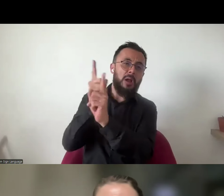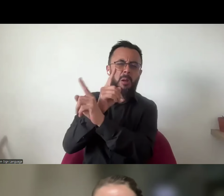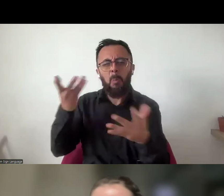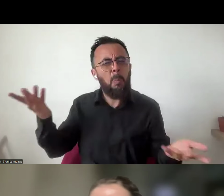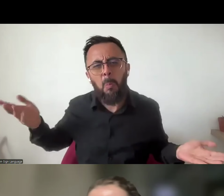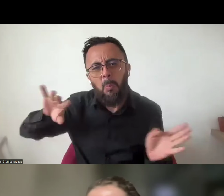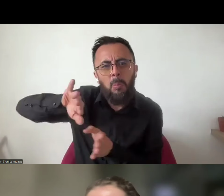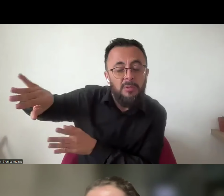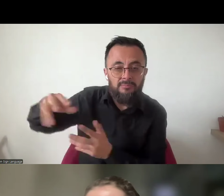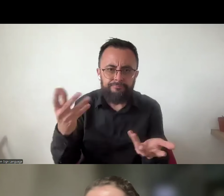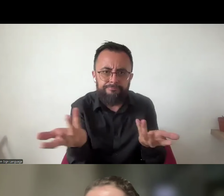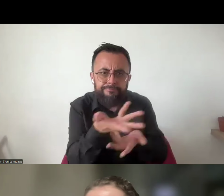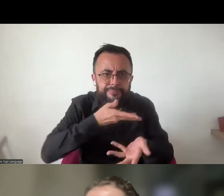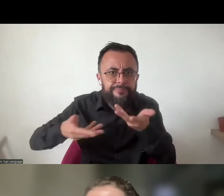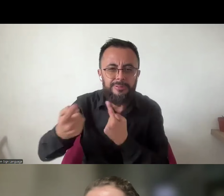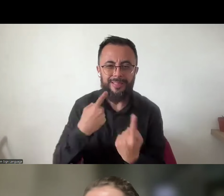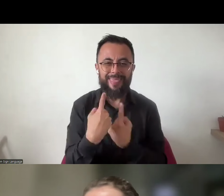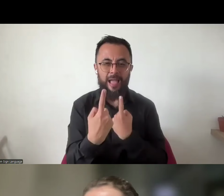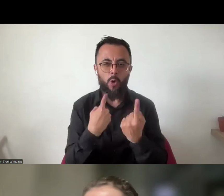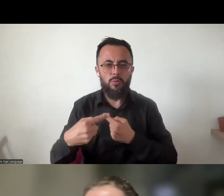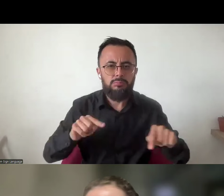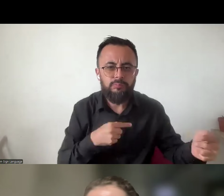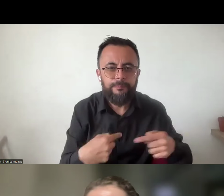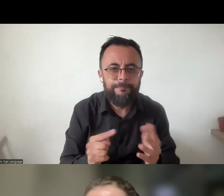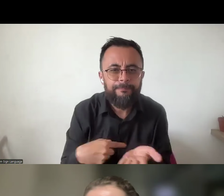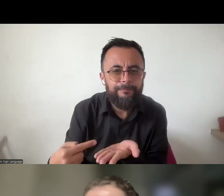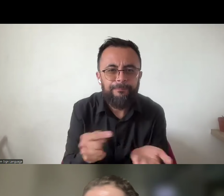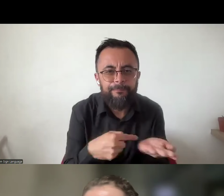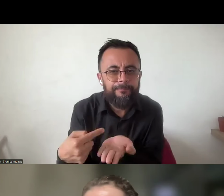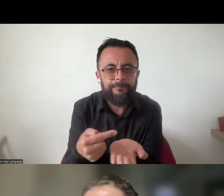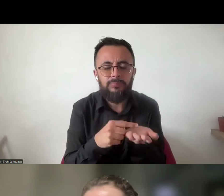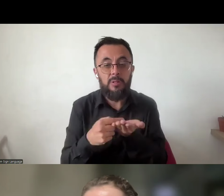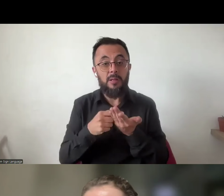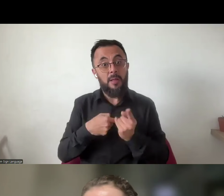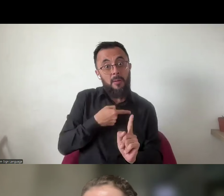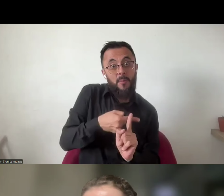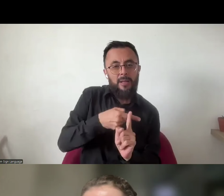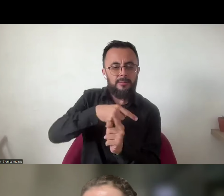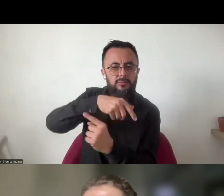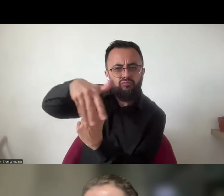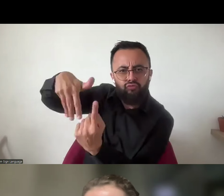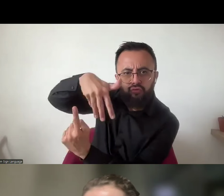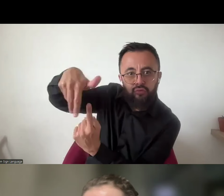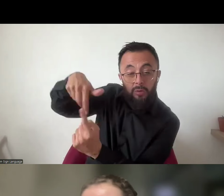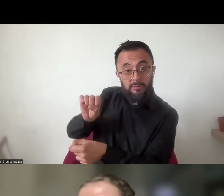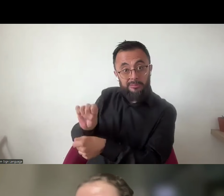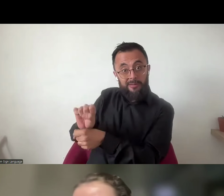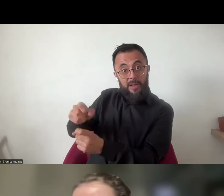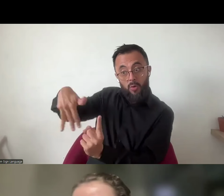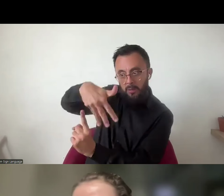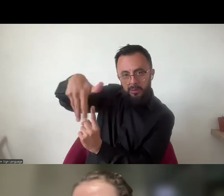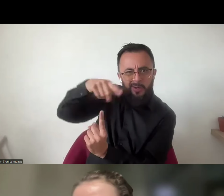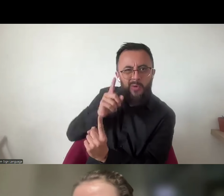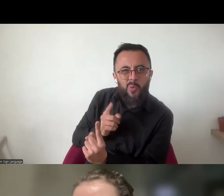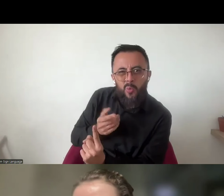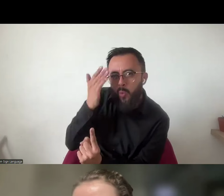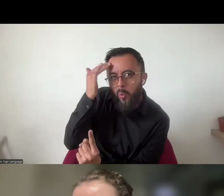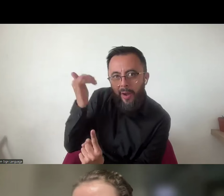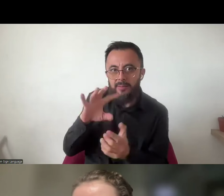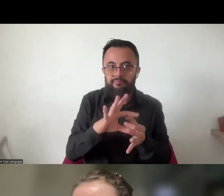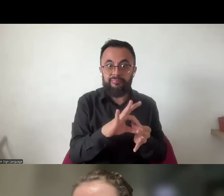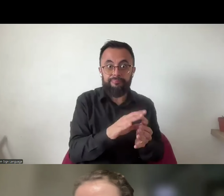we related it to international ratified conventions and we related it also to relevant political processes that